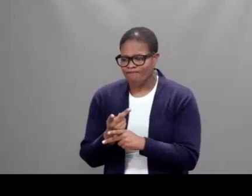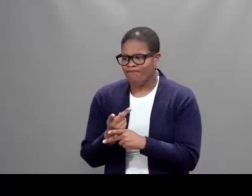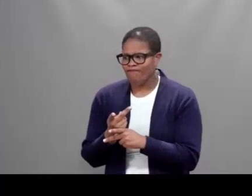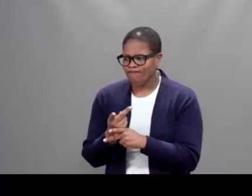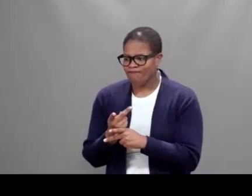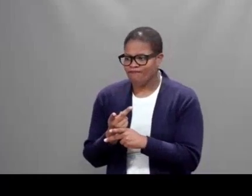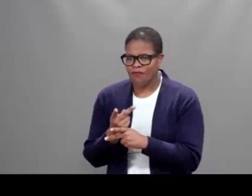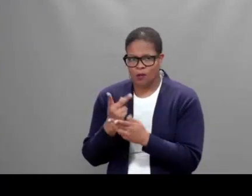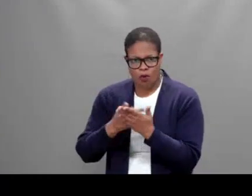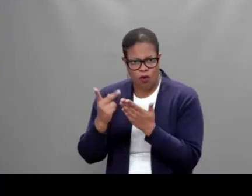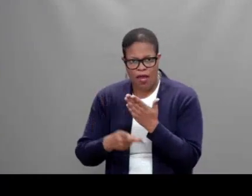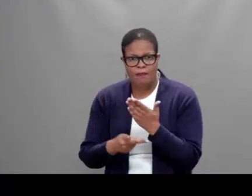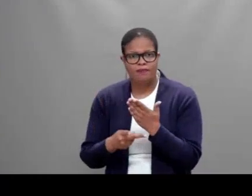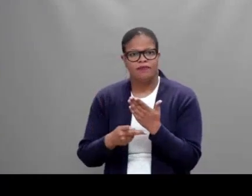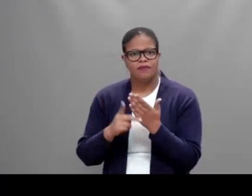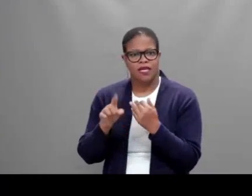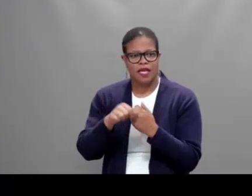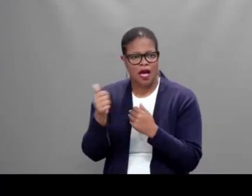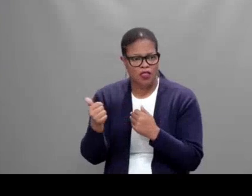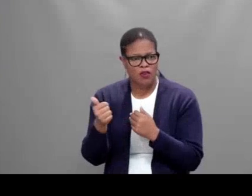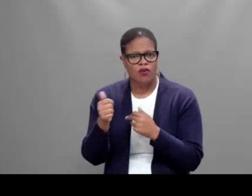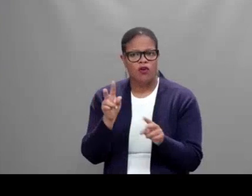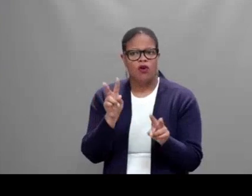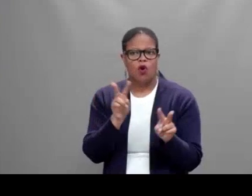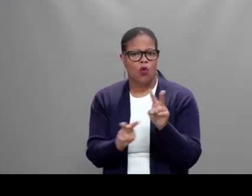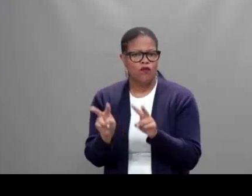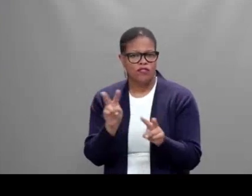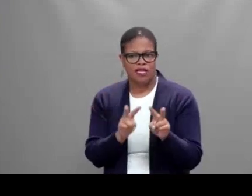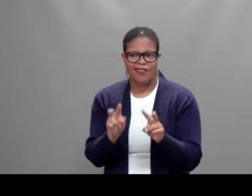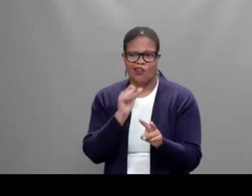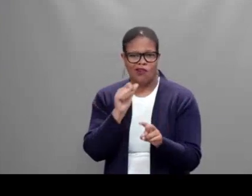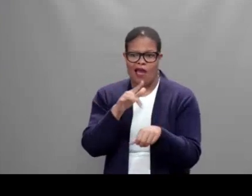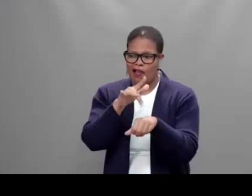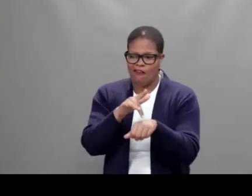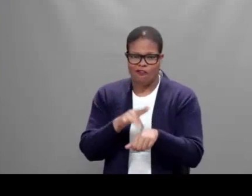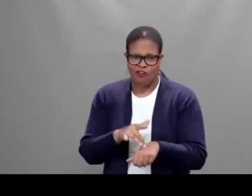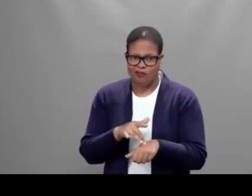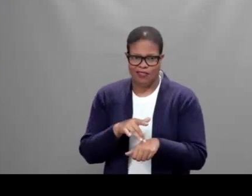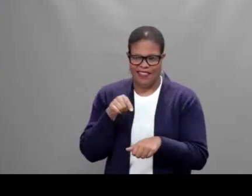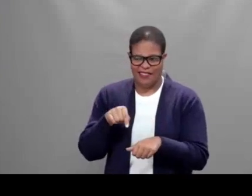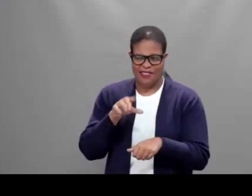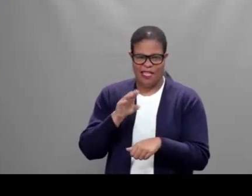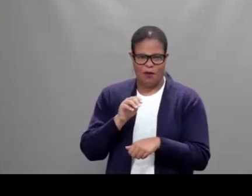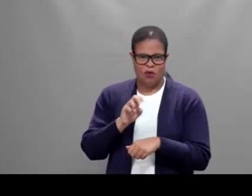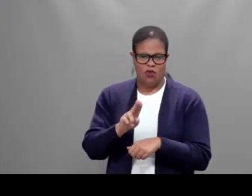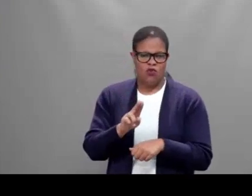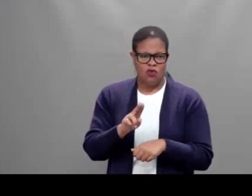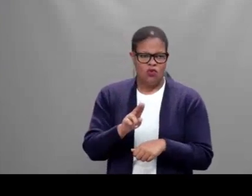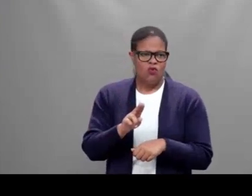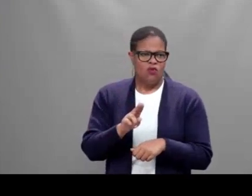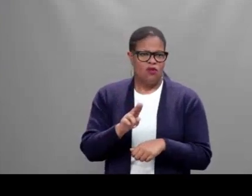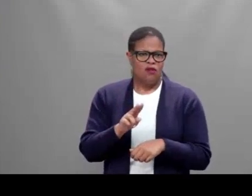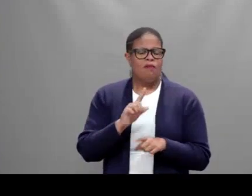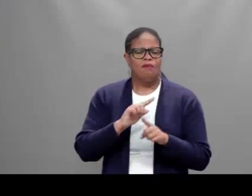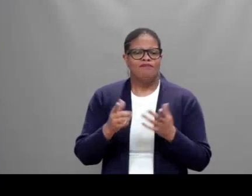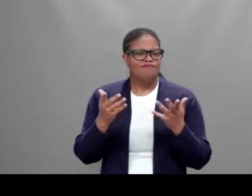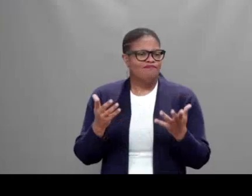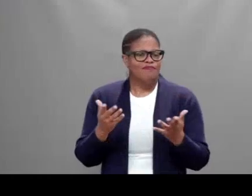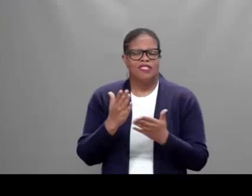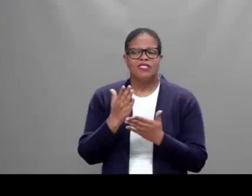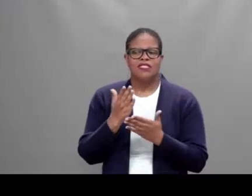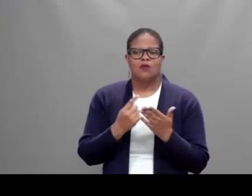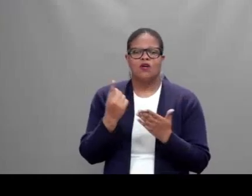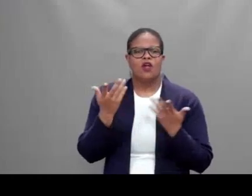the programs and the other oversight pieces that aren't covered in this MOU. I just, with someone already having